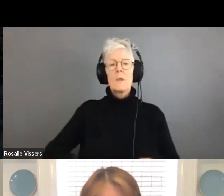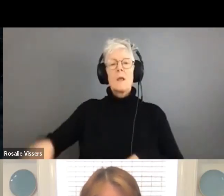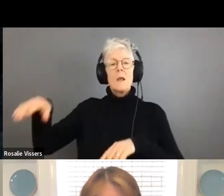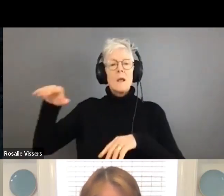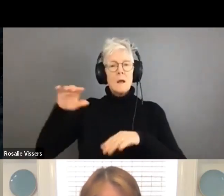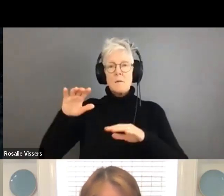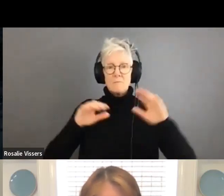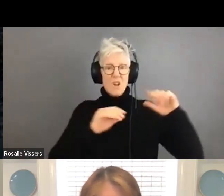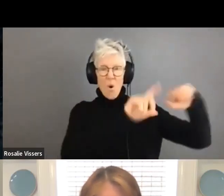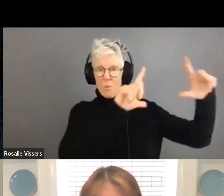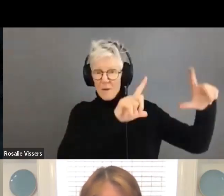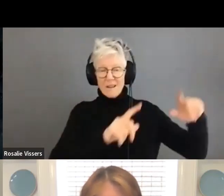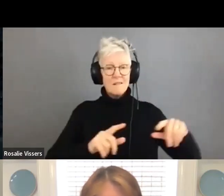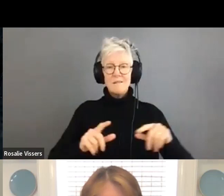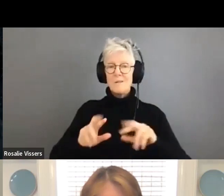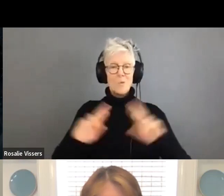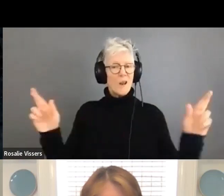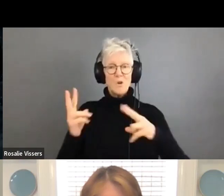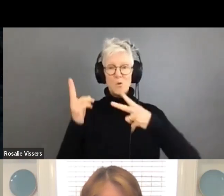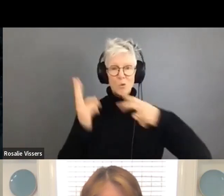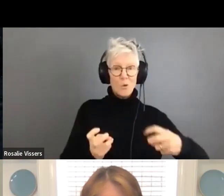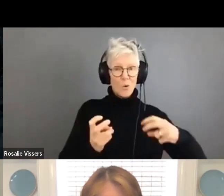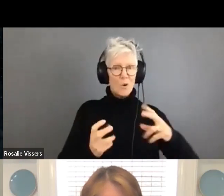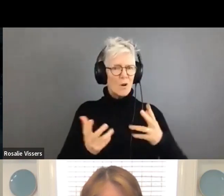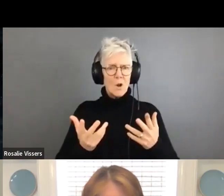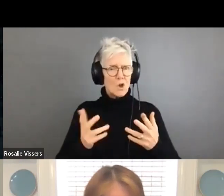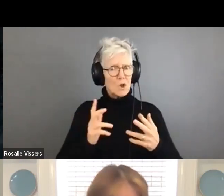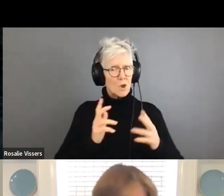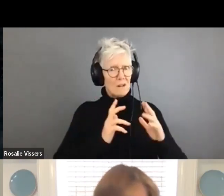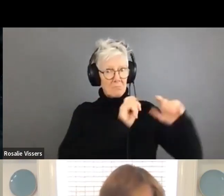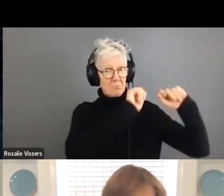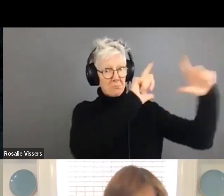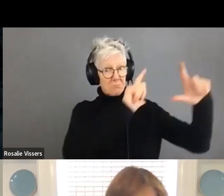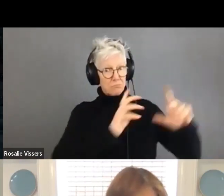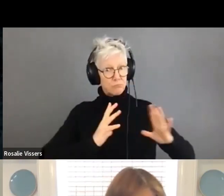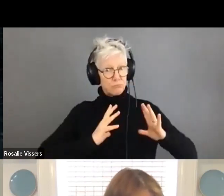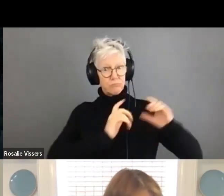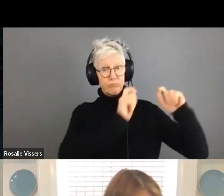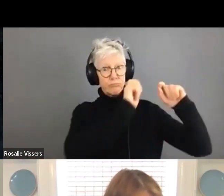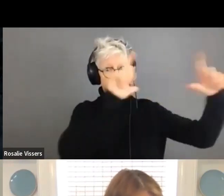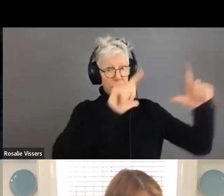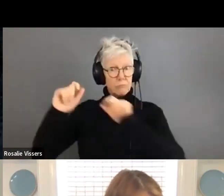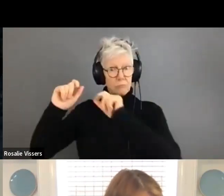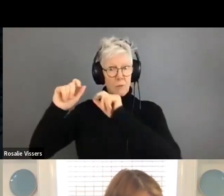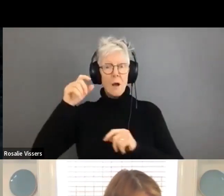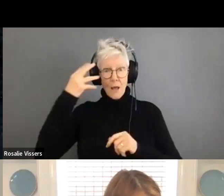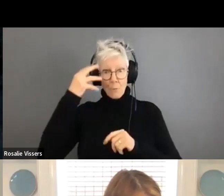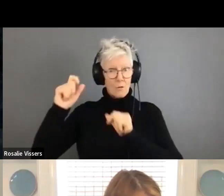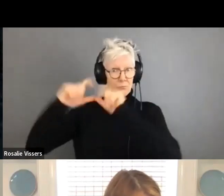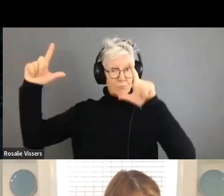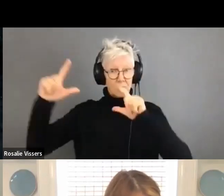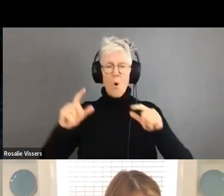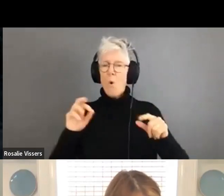it's open, you're ready to record. Is there any harm in keeping that software for the mic and the camera open while you record, or are you